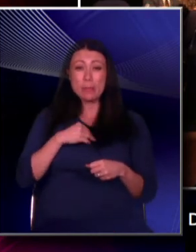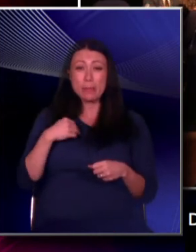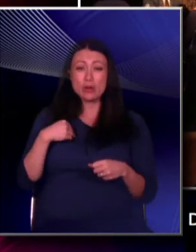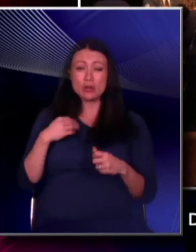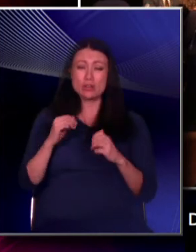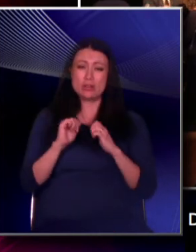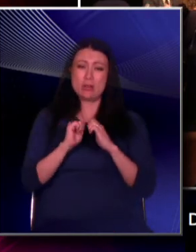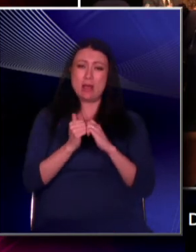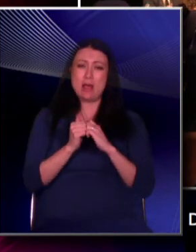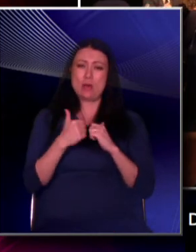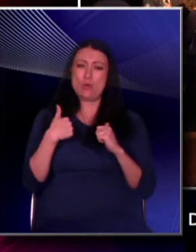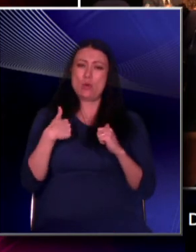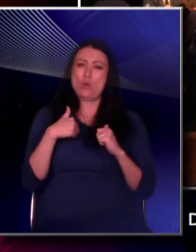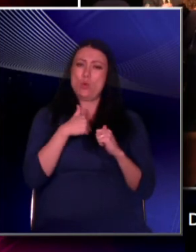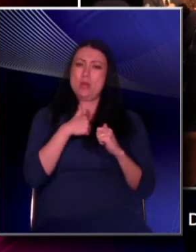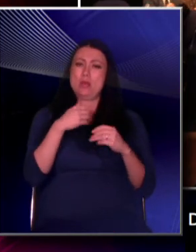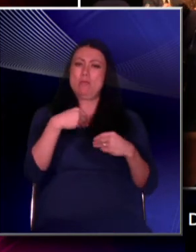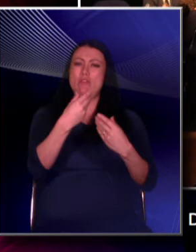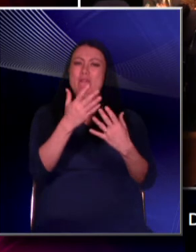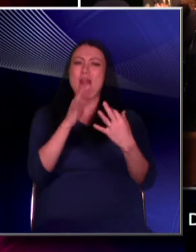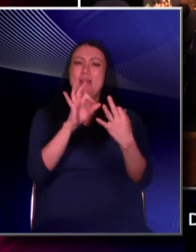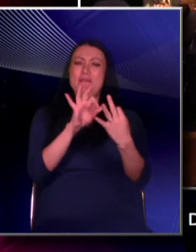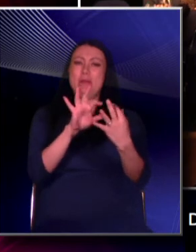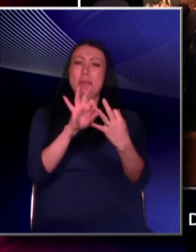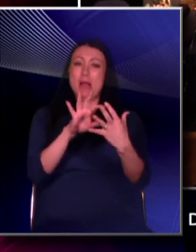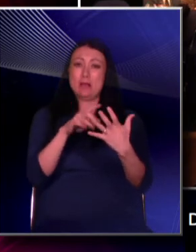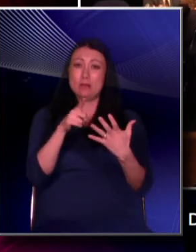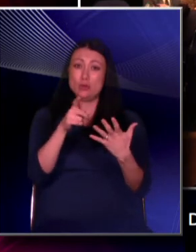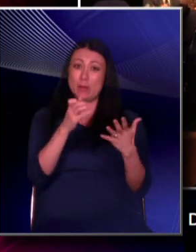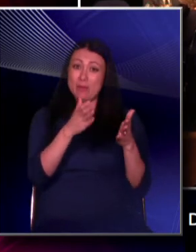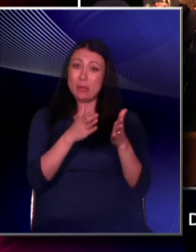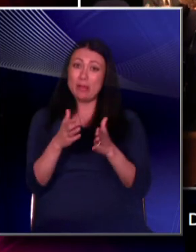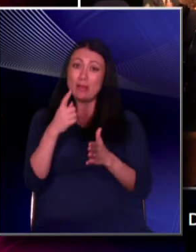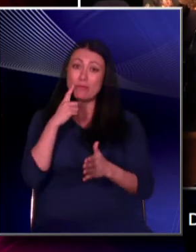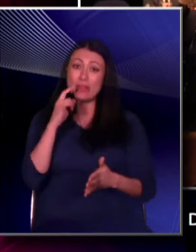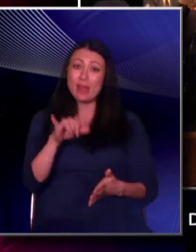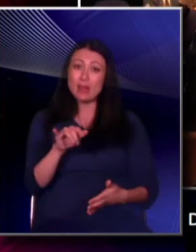How can we deliver feedback? Do you have a plan for that?